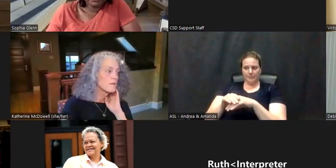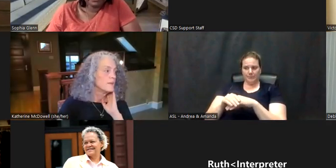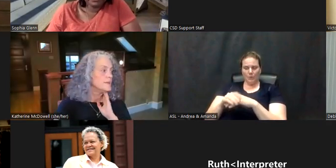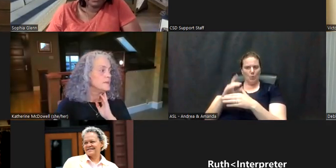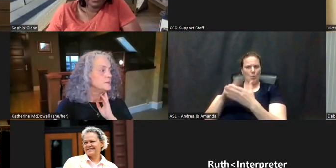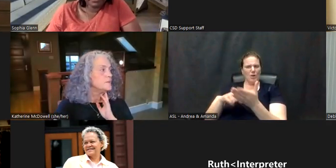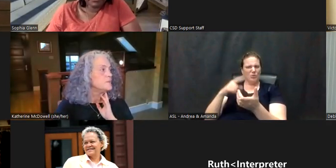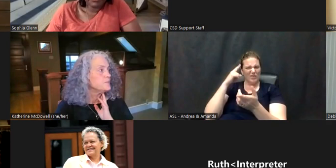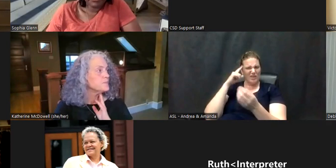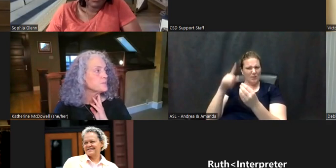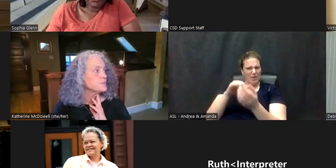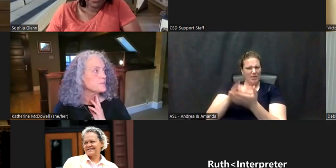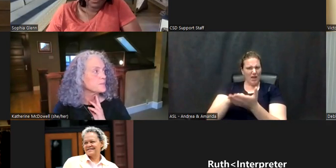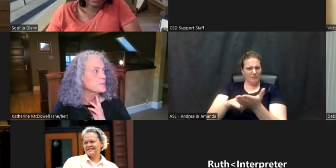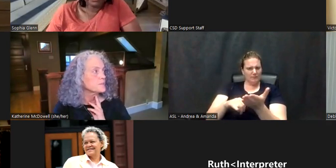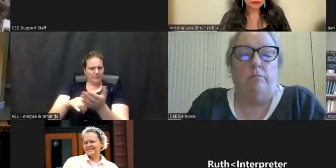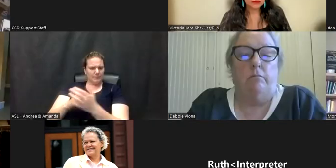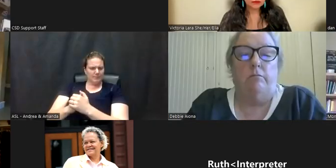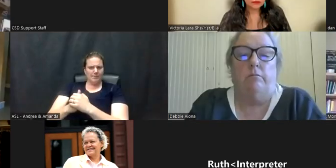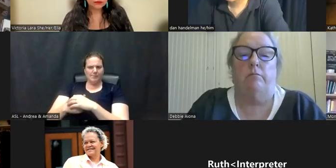think about that?